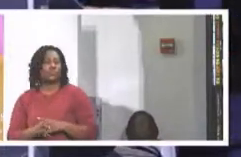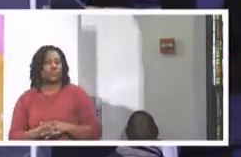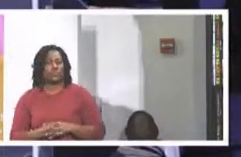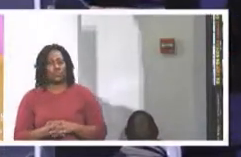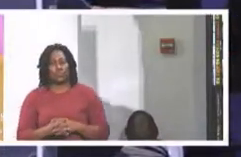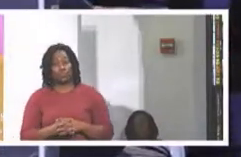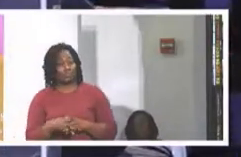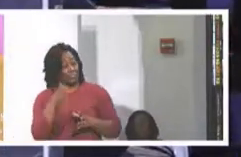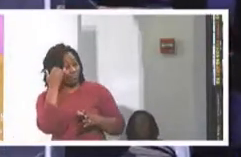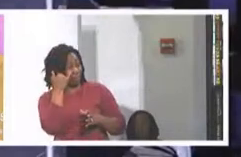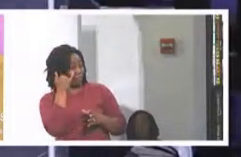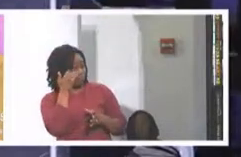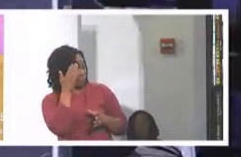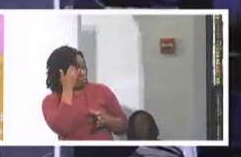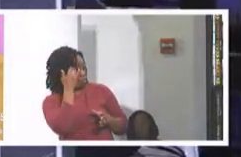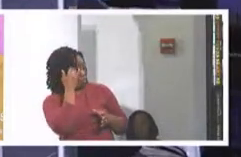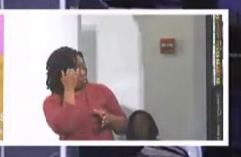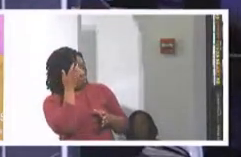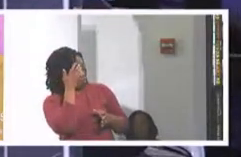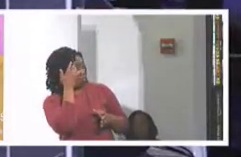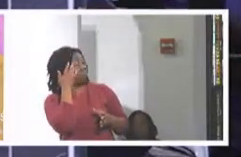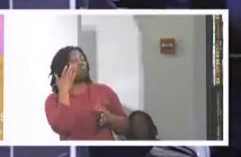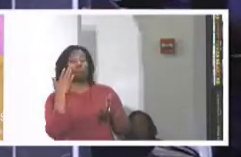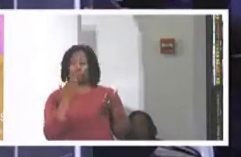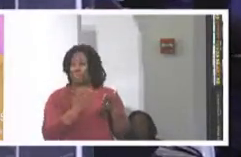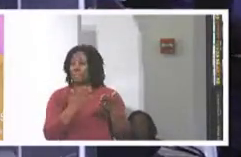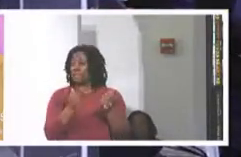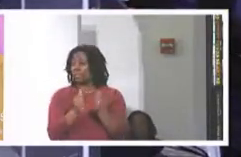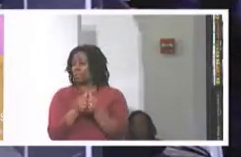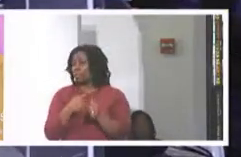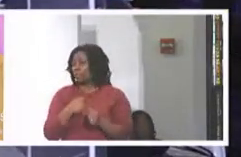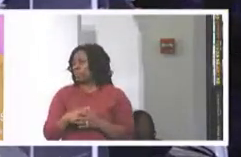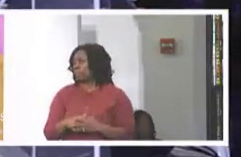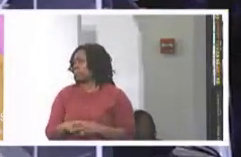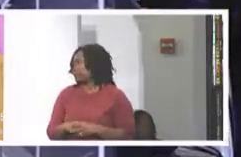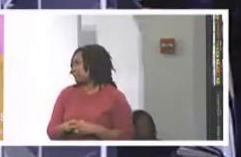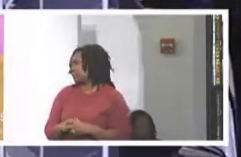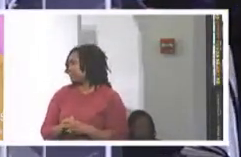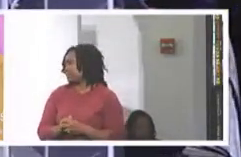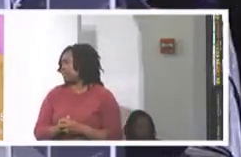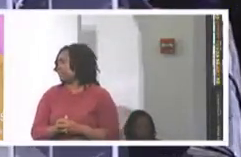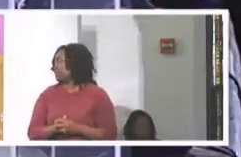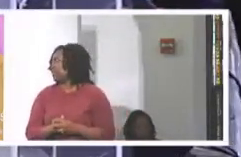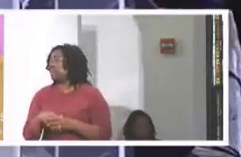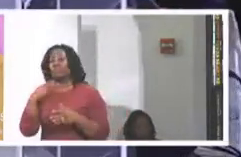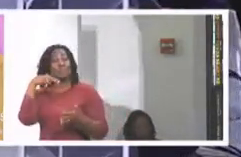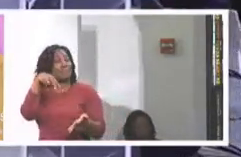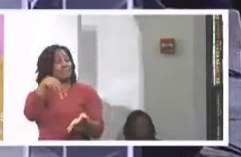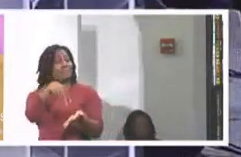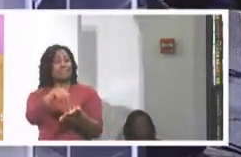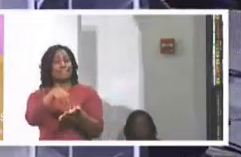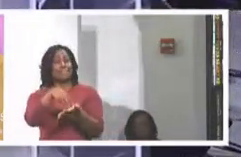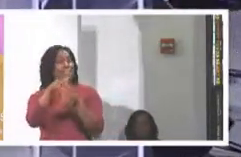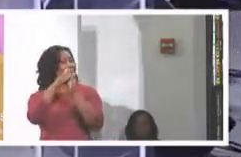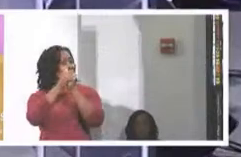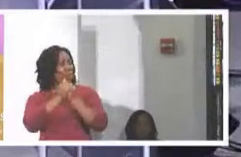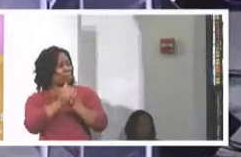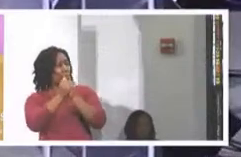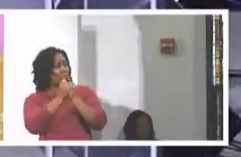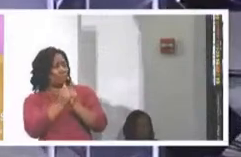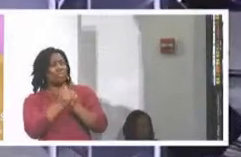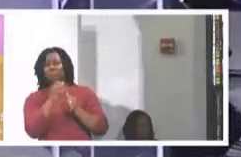So if you know it, come on and sing with me. If you want to stand and worship, please do that.